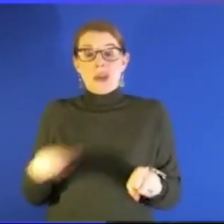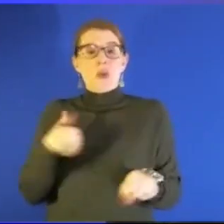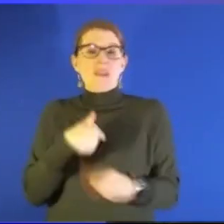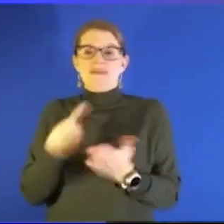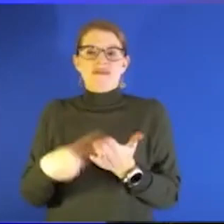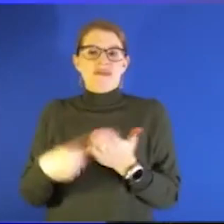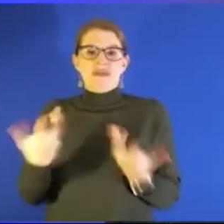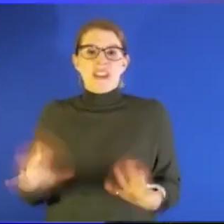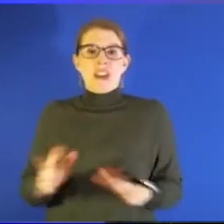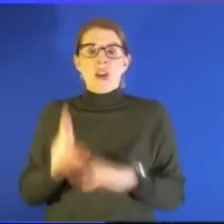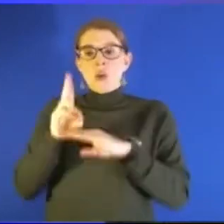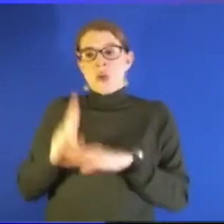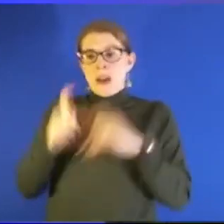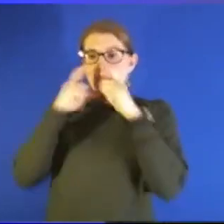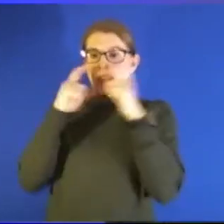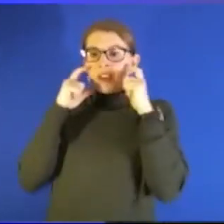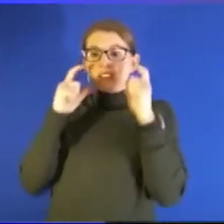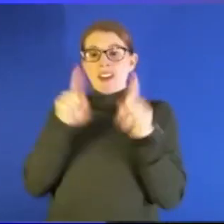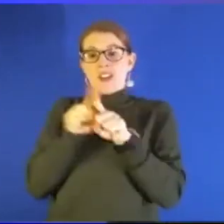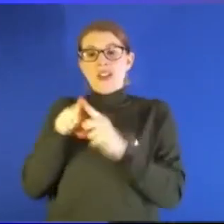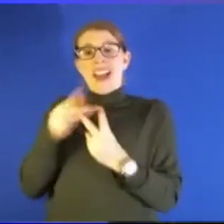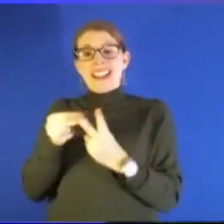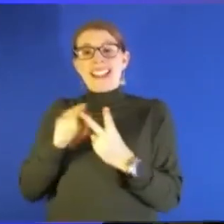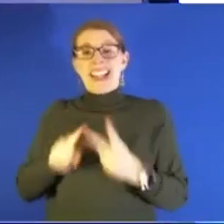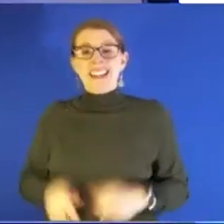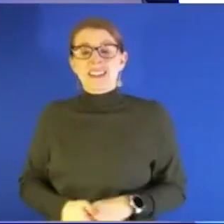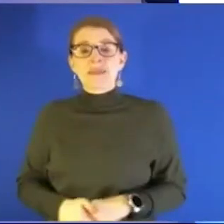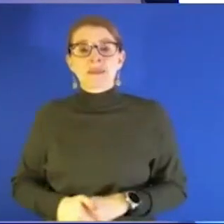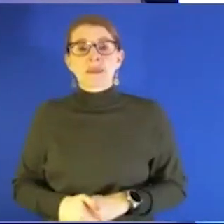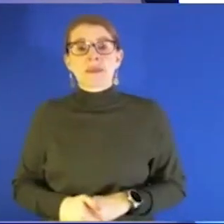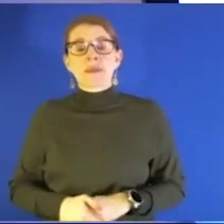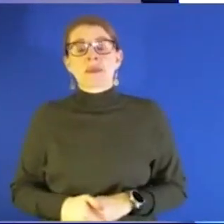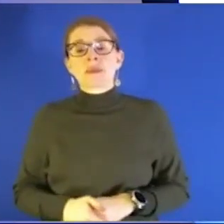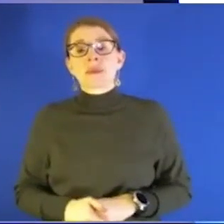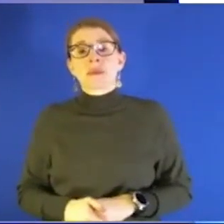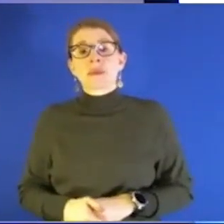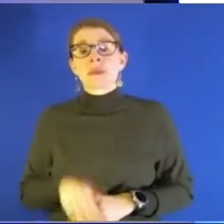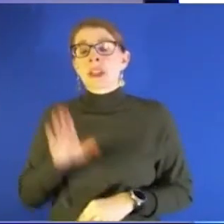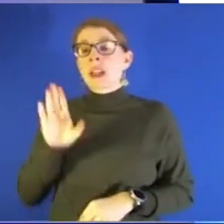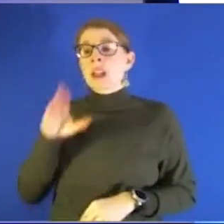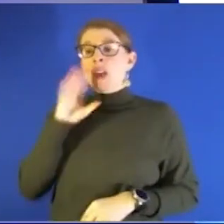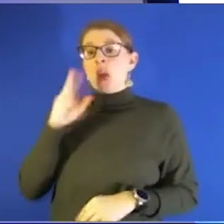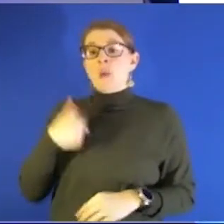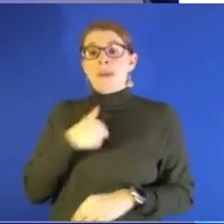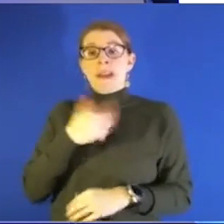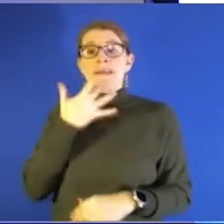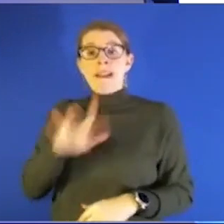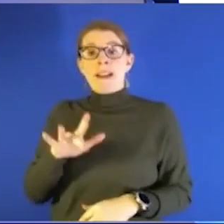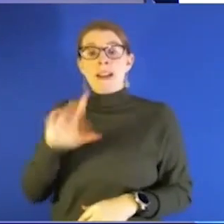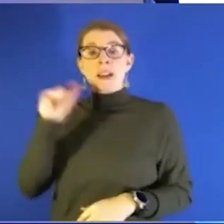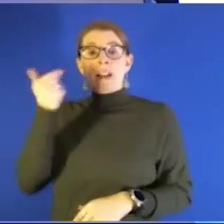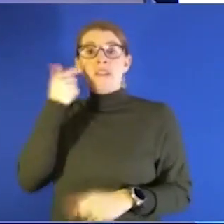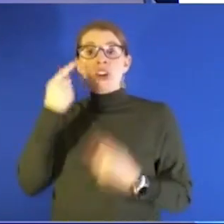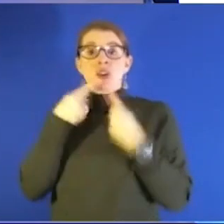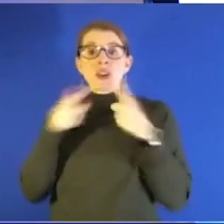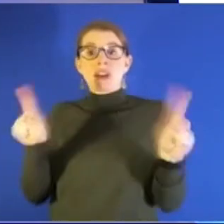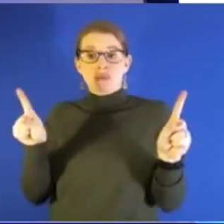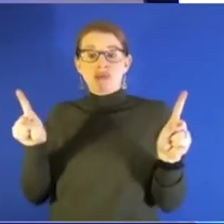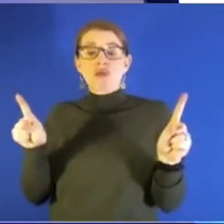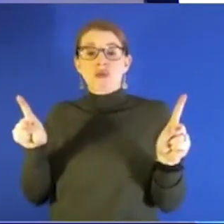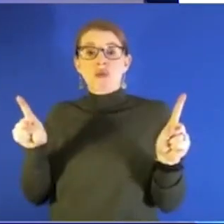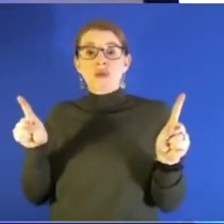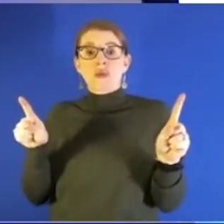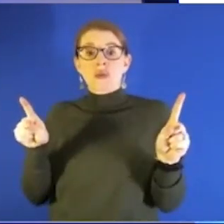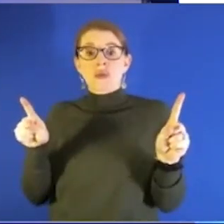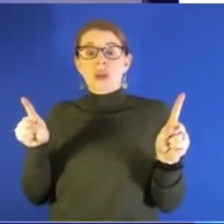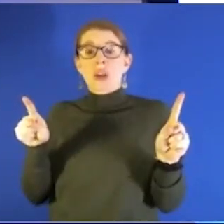mask and vaccinate. And I would just say, Jess, we've been able, fortunately with the governor's declaration, to bring some retired